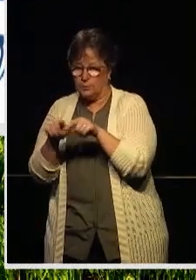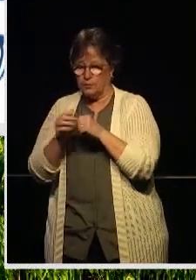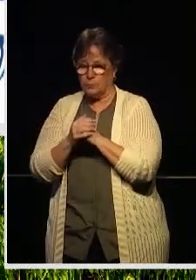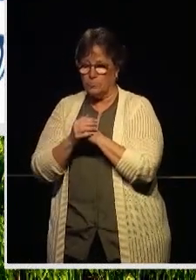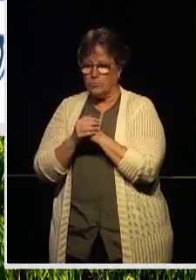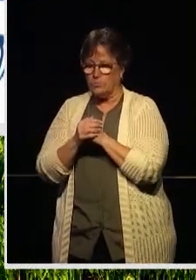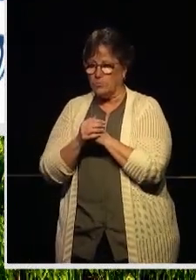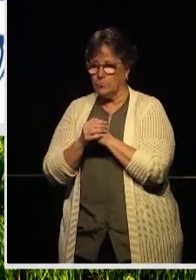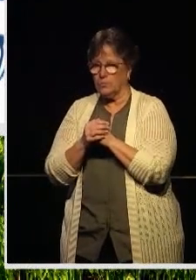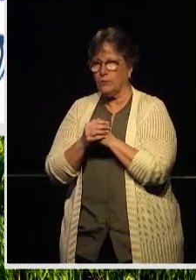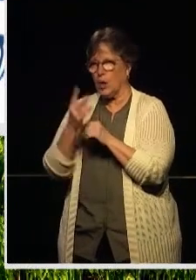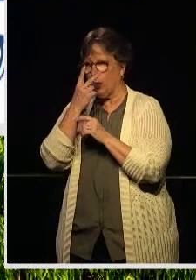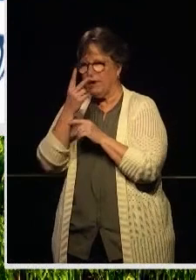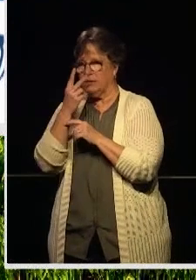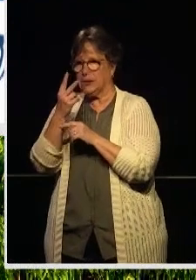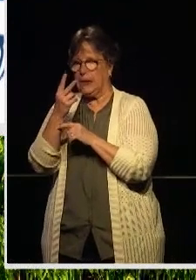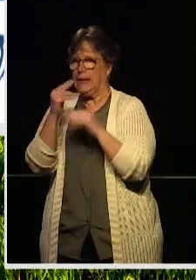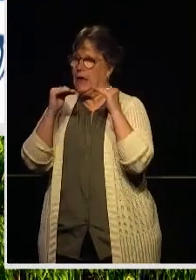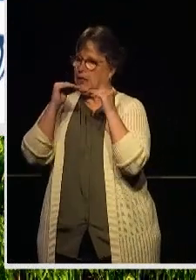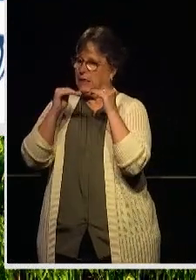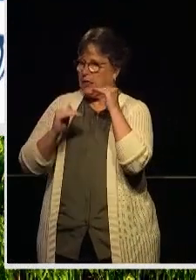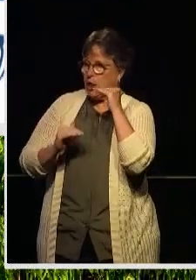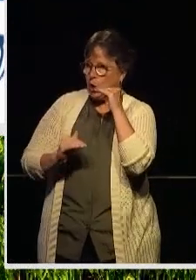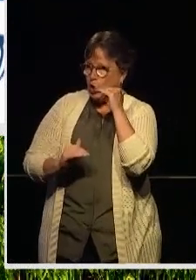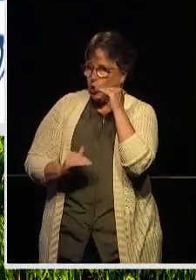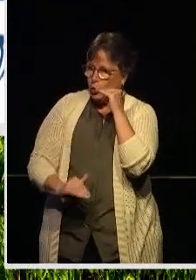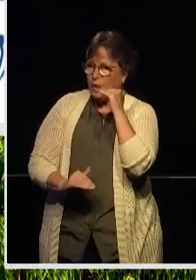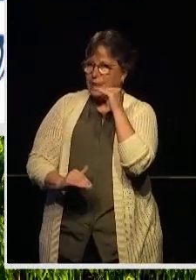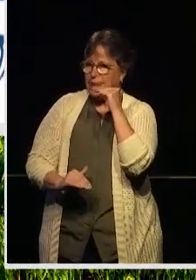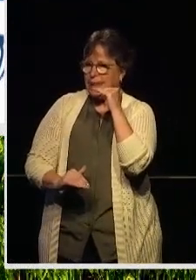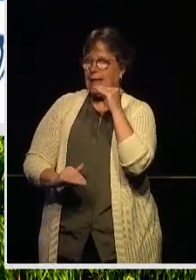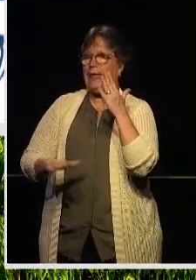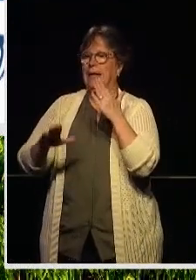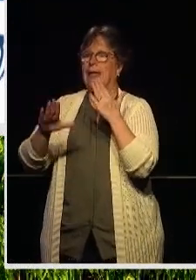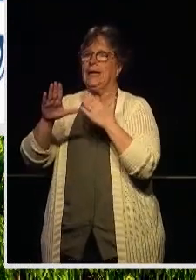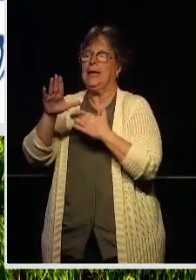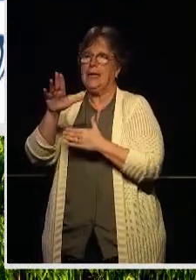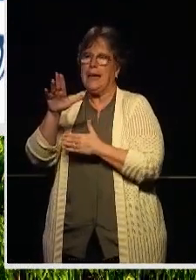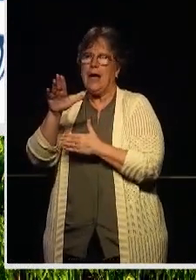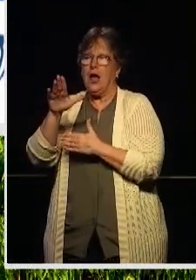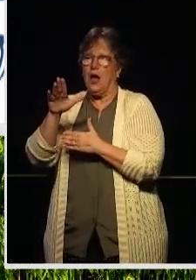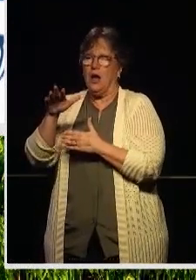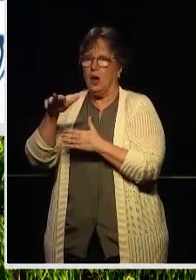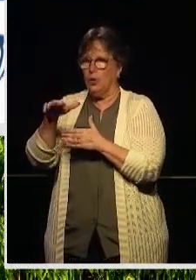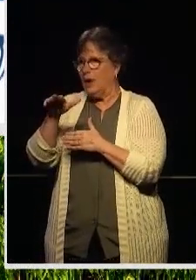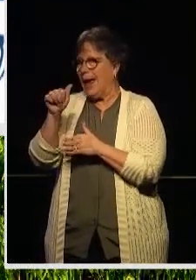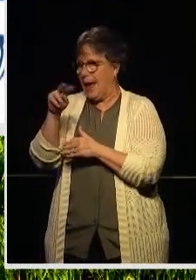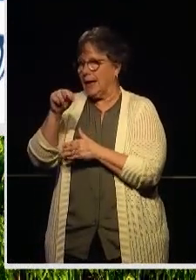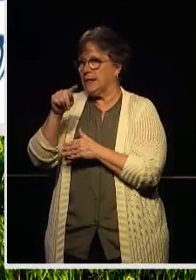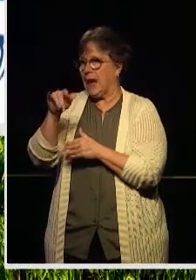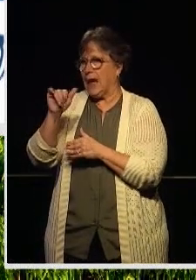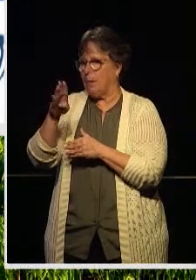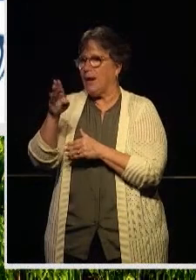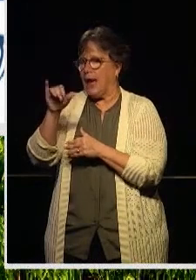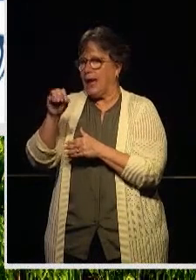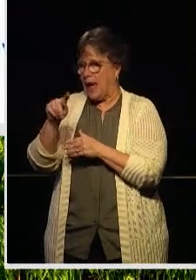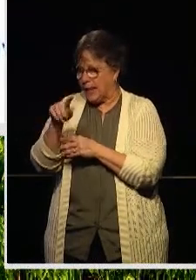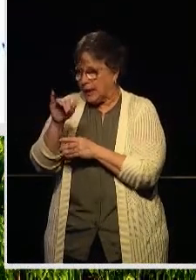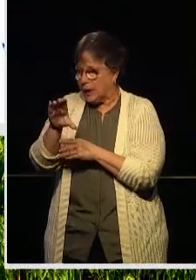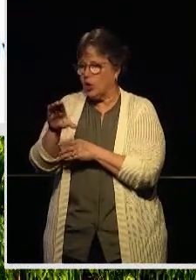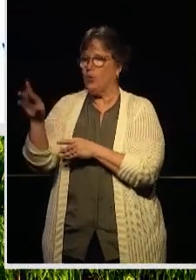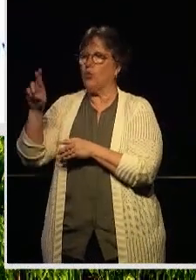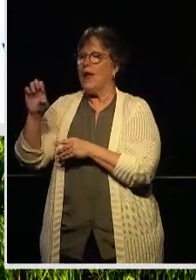seen substantial decrease in antibiotic residue because we are able to test mastitis at a subclinical